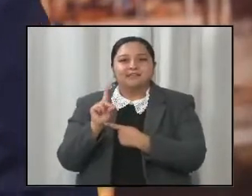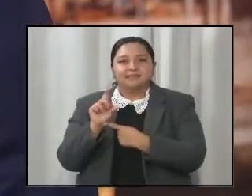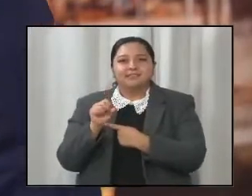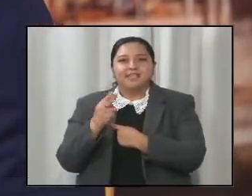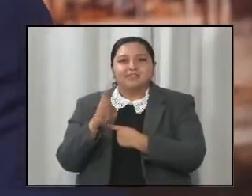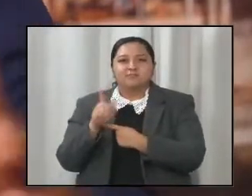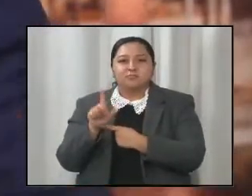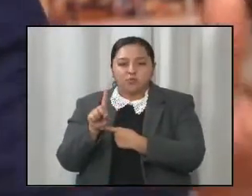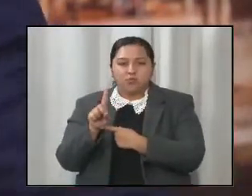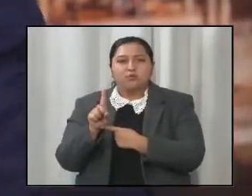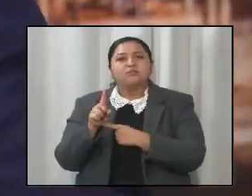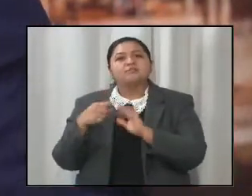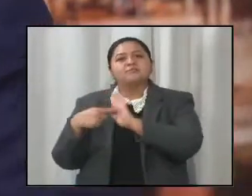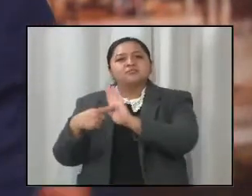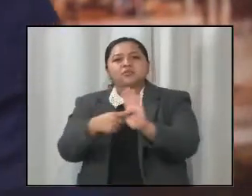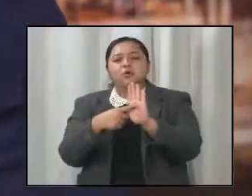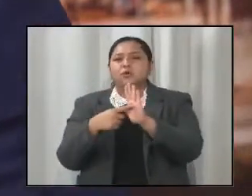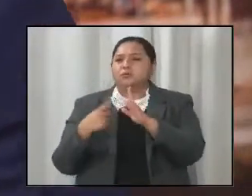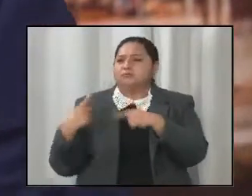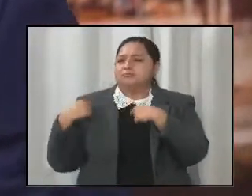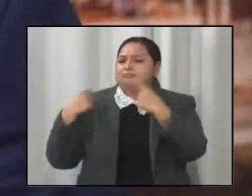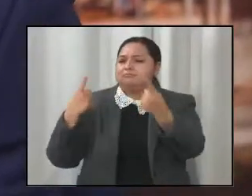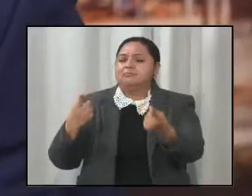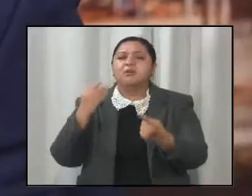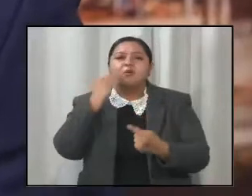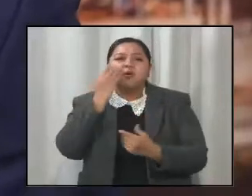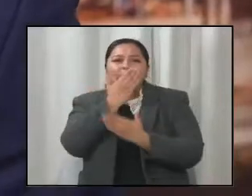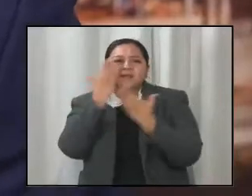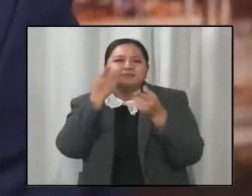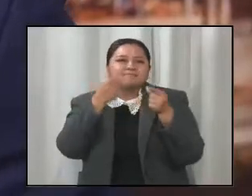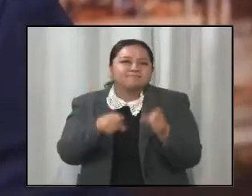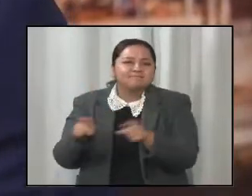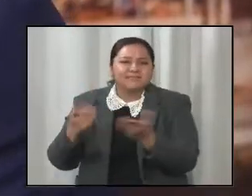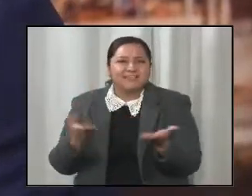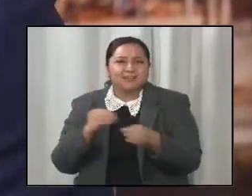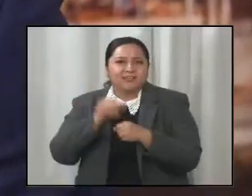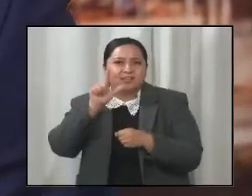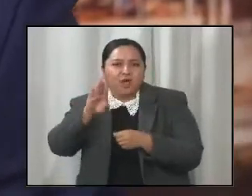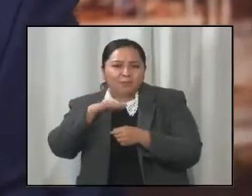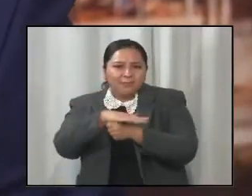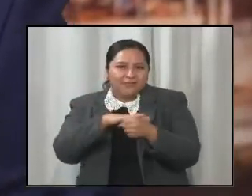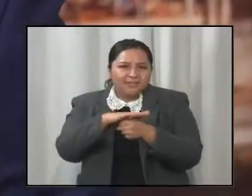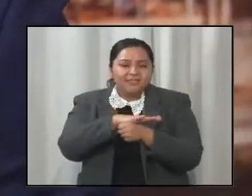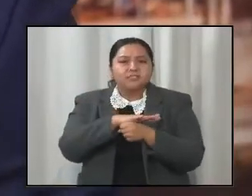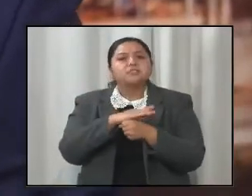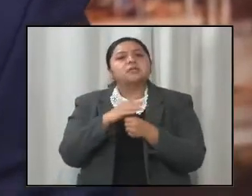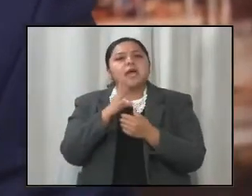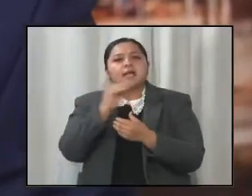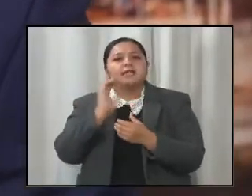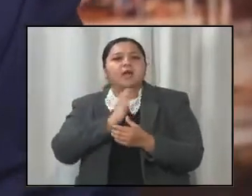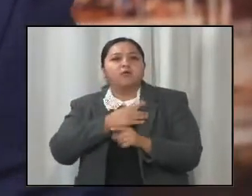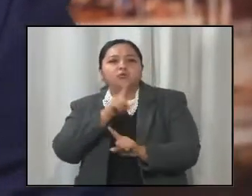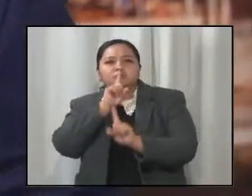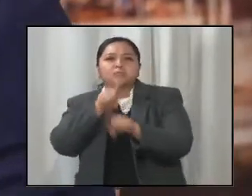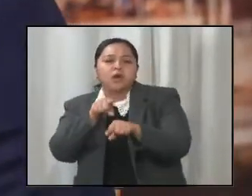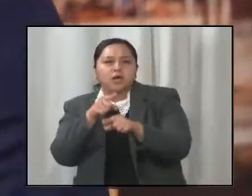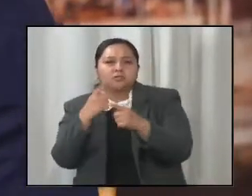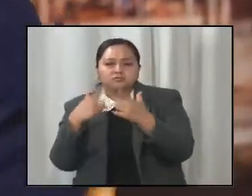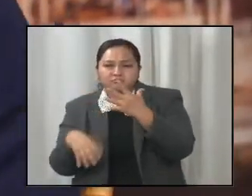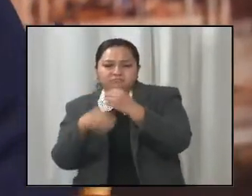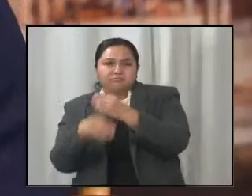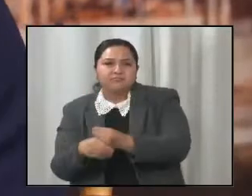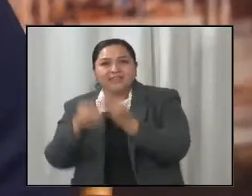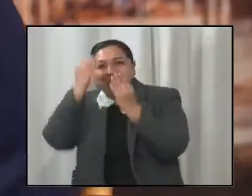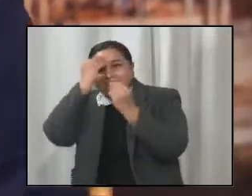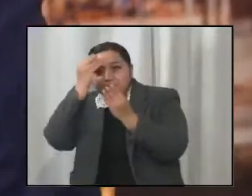Beach going back as far as 2018 and key data related to the city's emergency response, with additional data fields to be